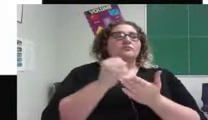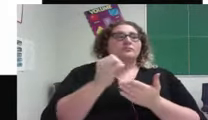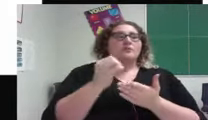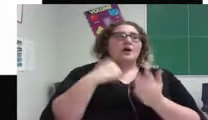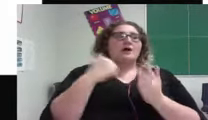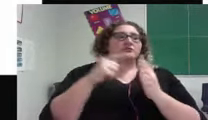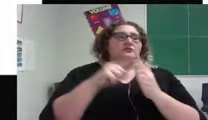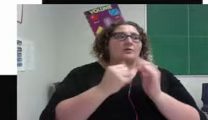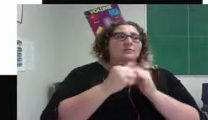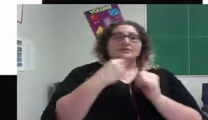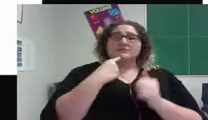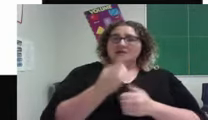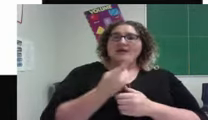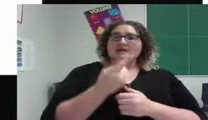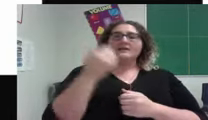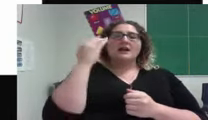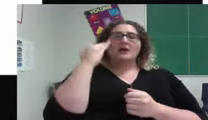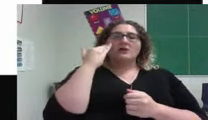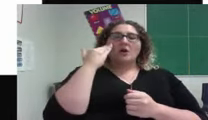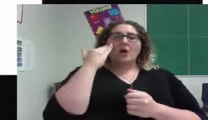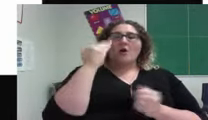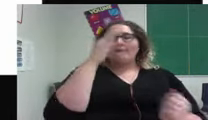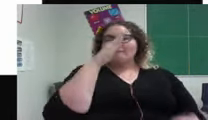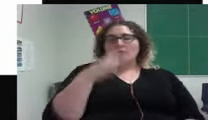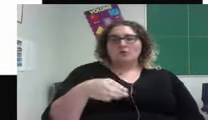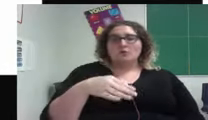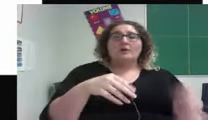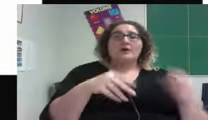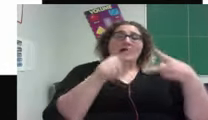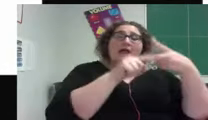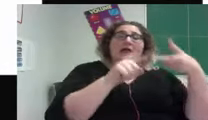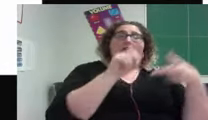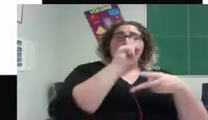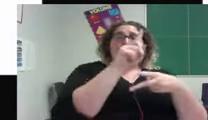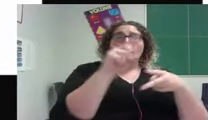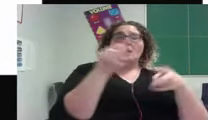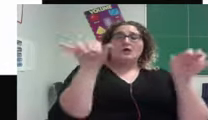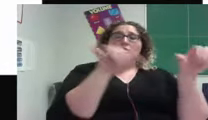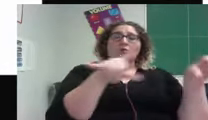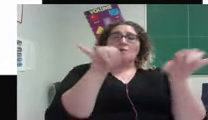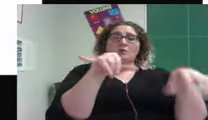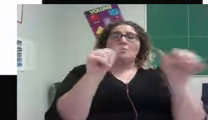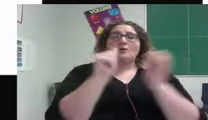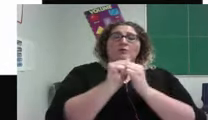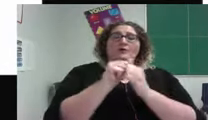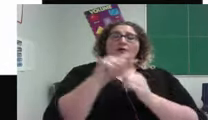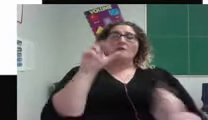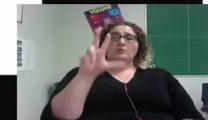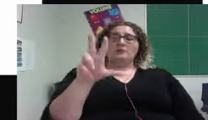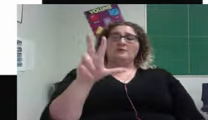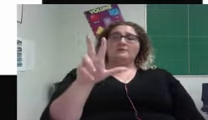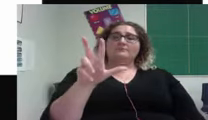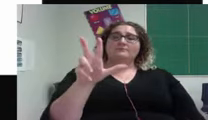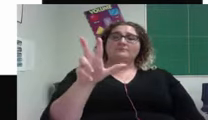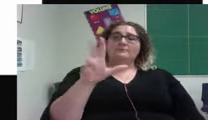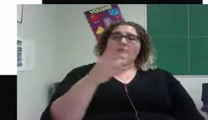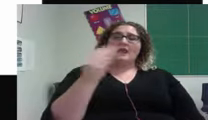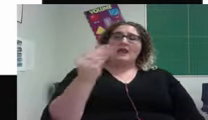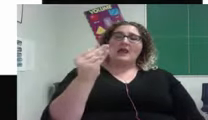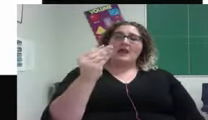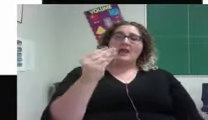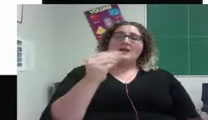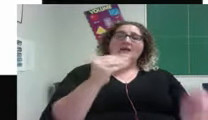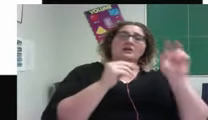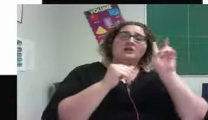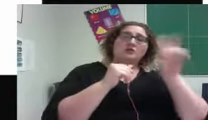congruent to angle 3, and angle 2 is congruent to angle 4 by the